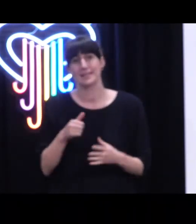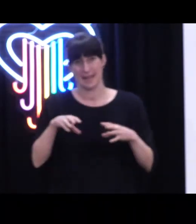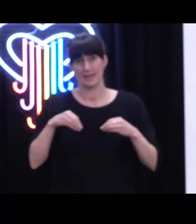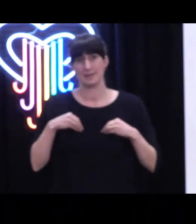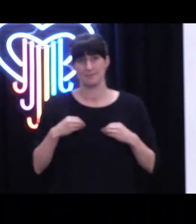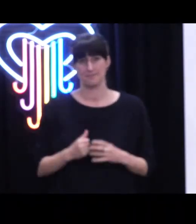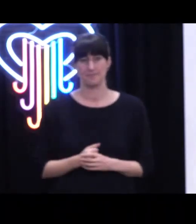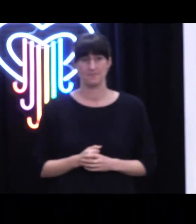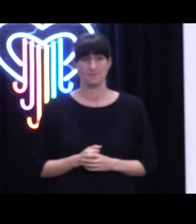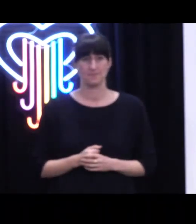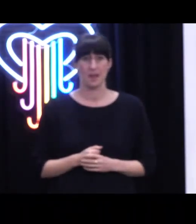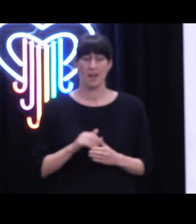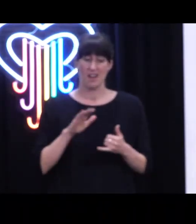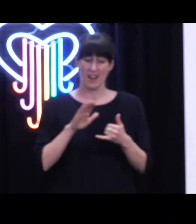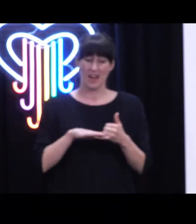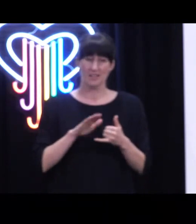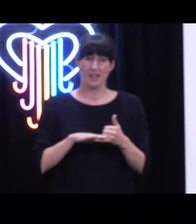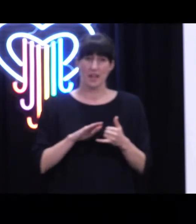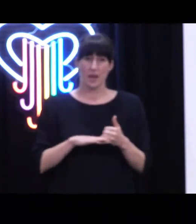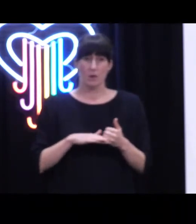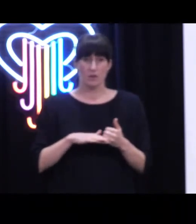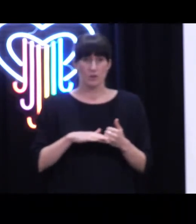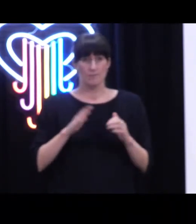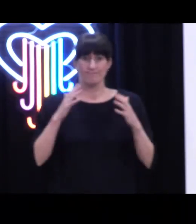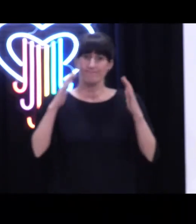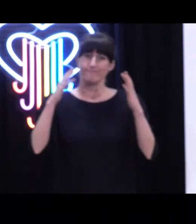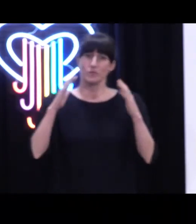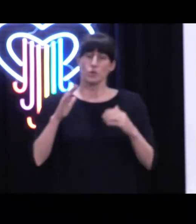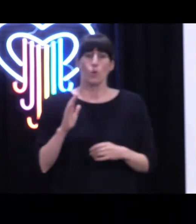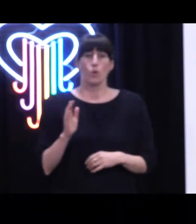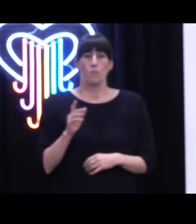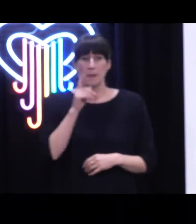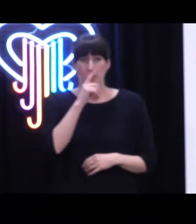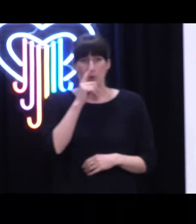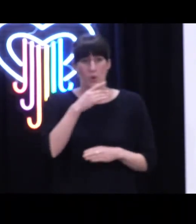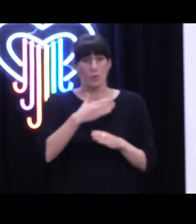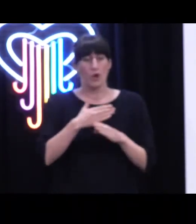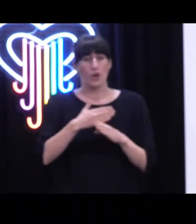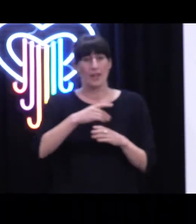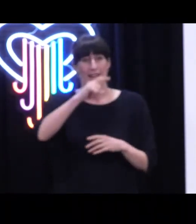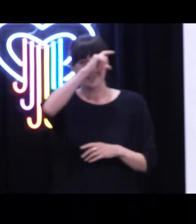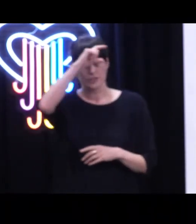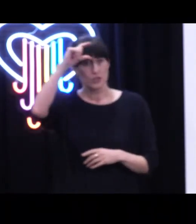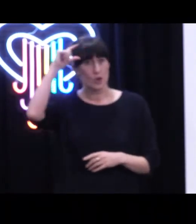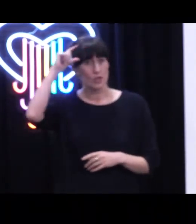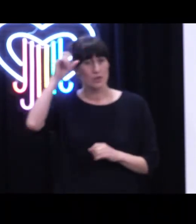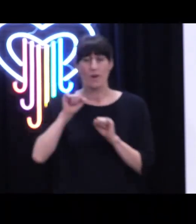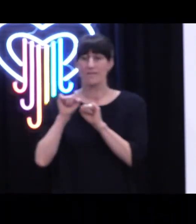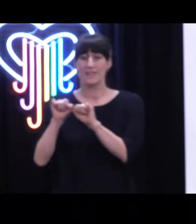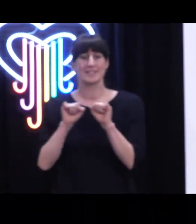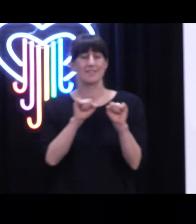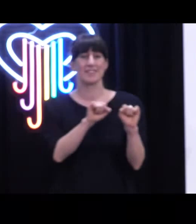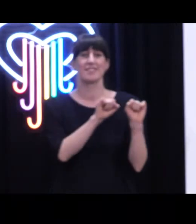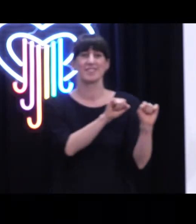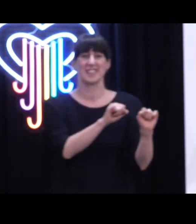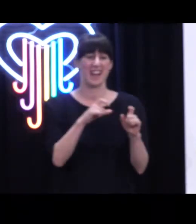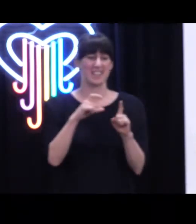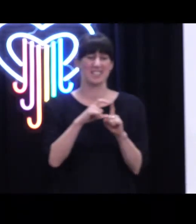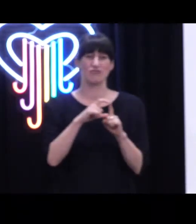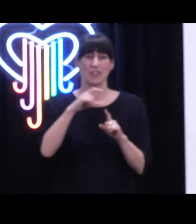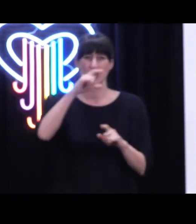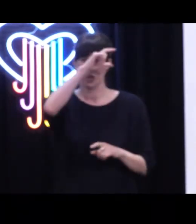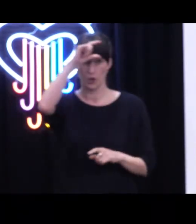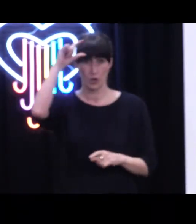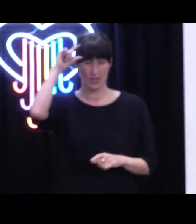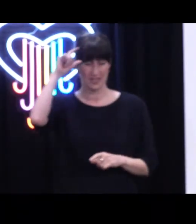I'd like to acknowledge today our district nurses who are working across Auckland in Alert Level 4. They're on the front line and doing great